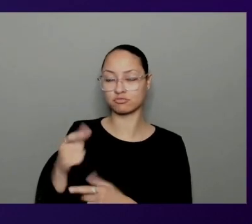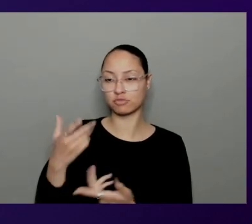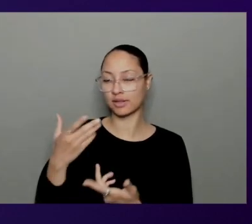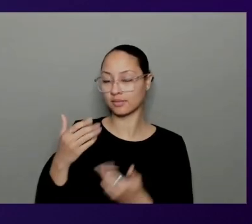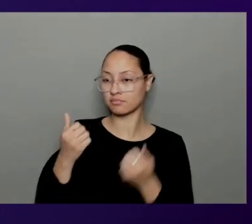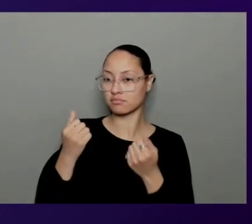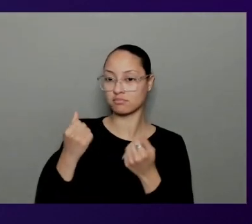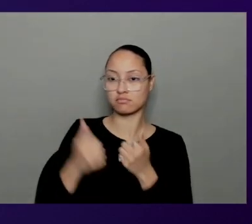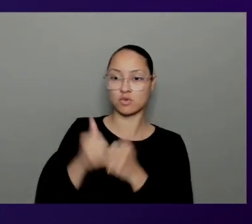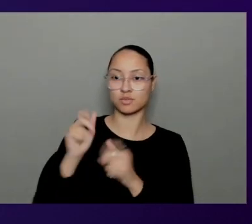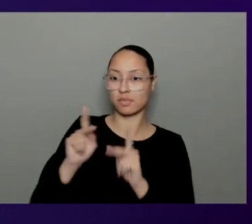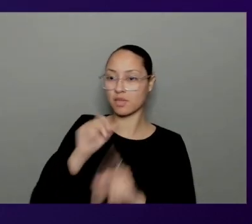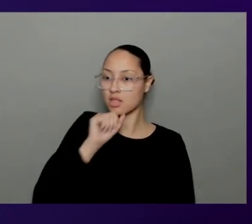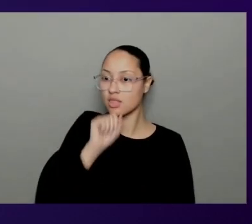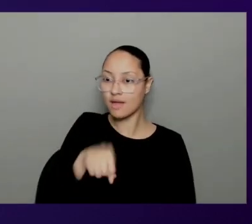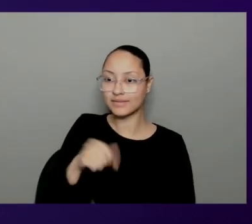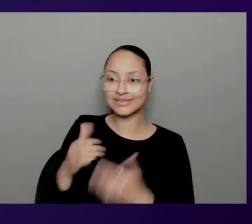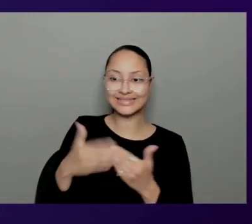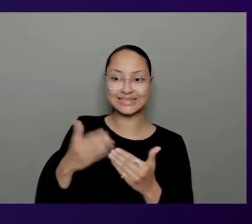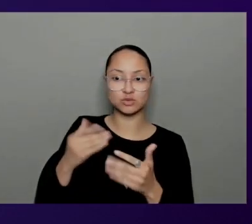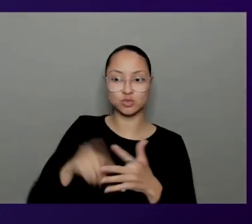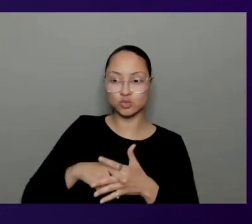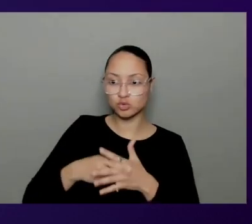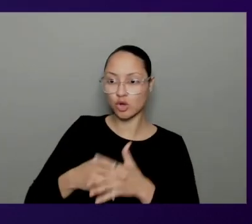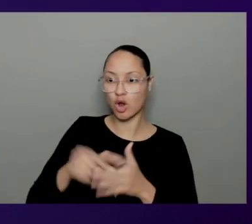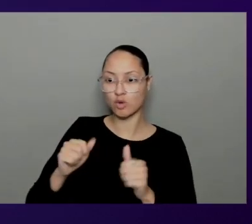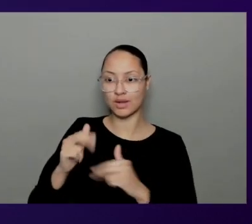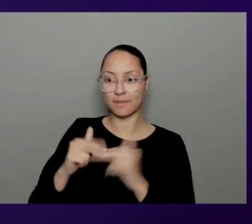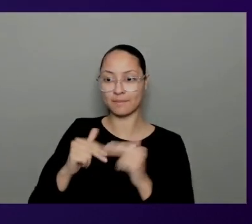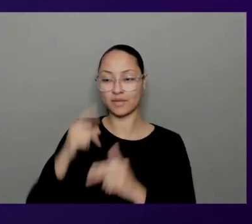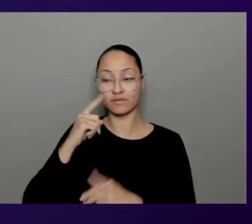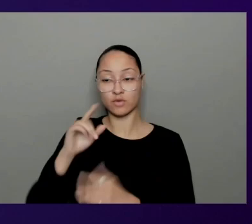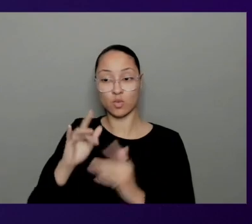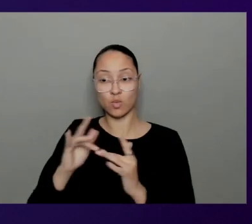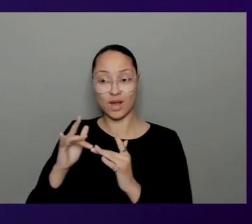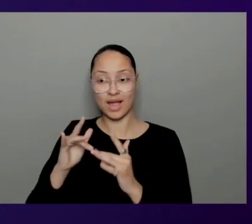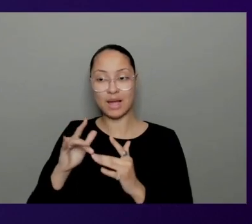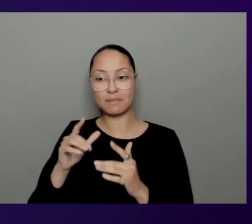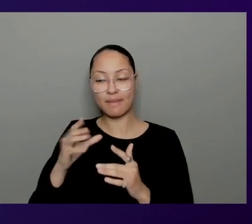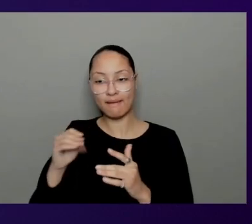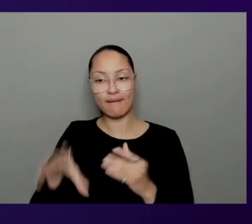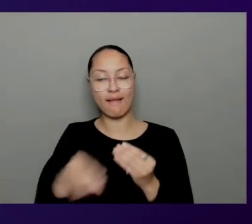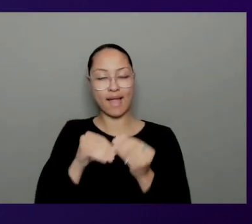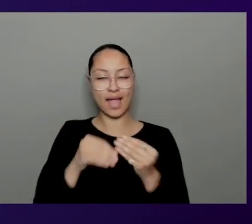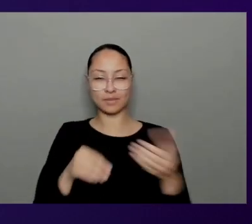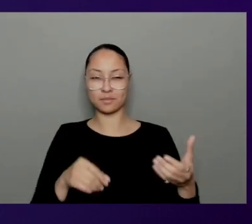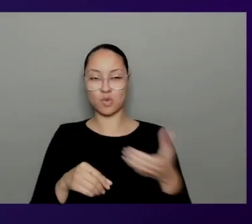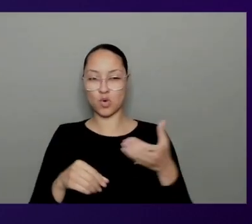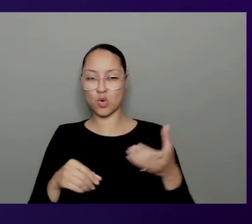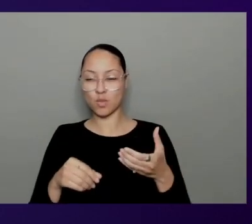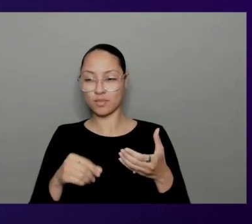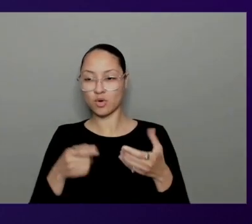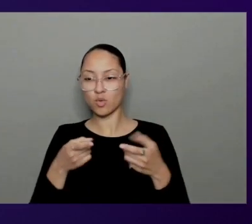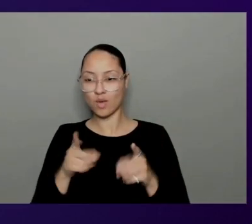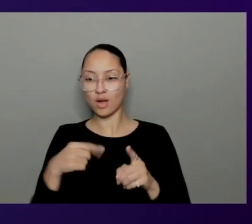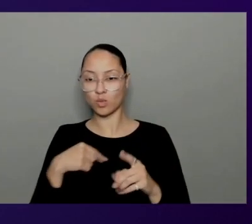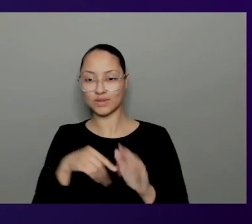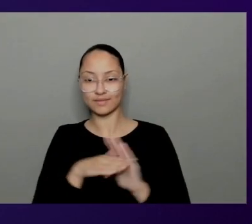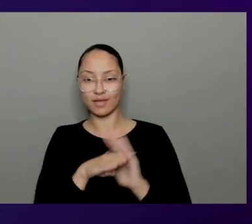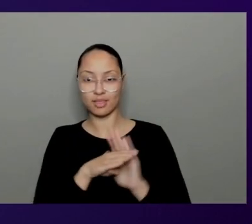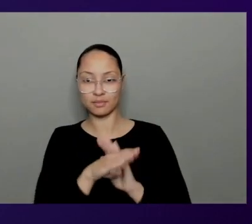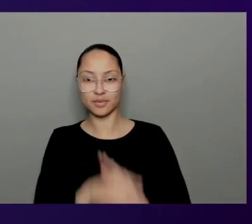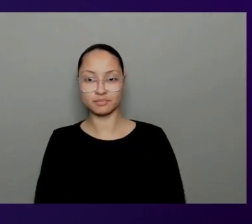with, and then we can build for the web and then also target mobile with our backend as we sort of iterate on this. Nice.